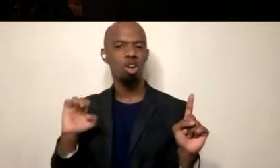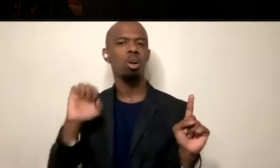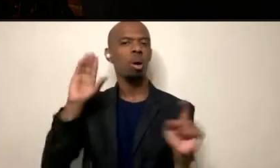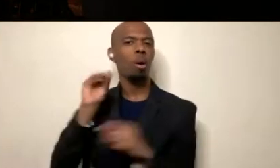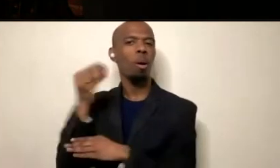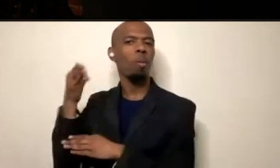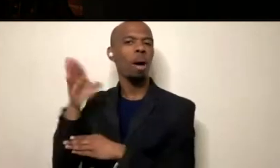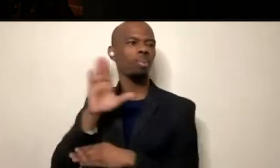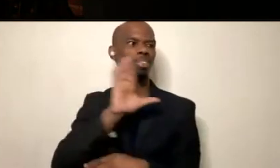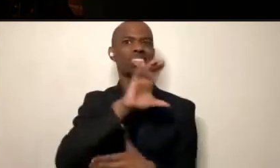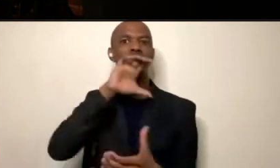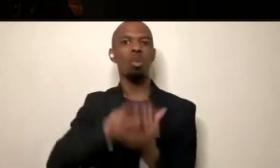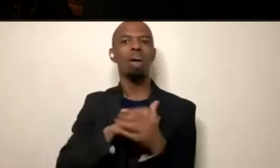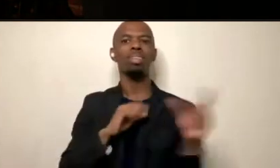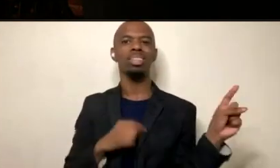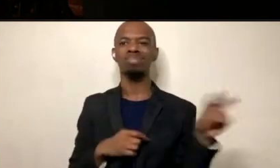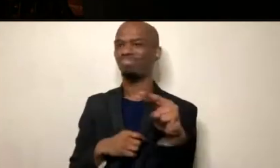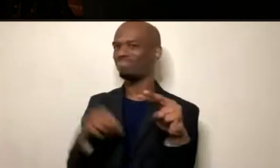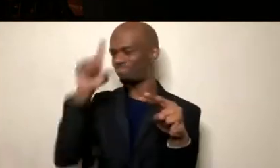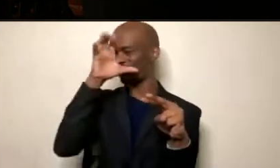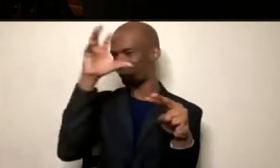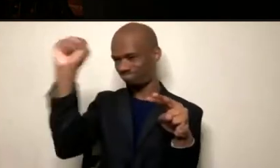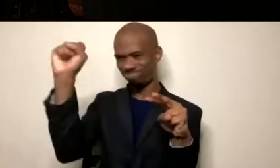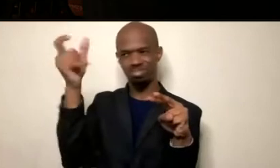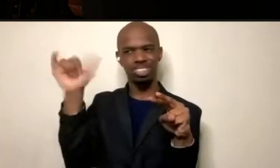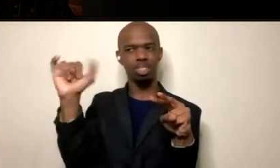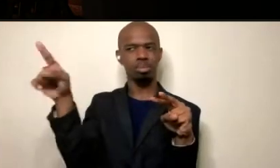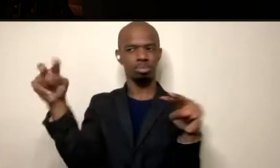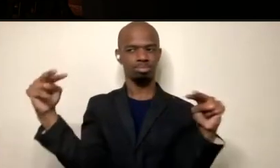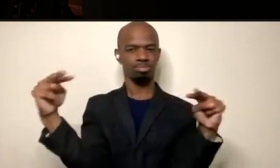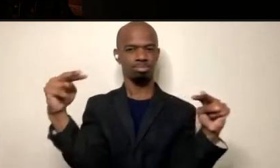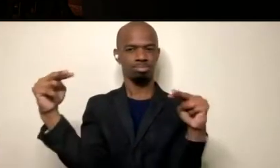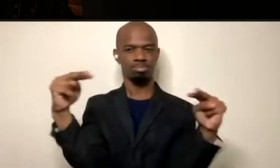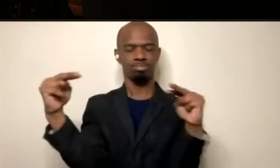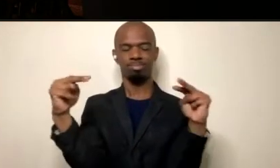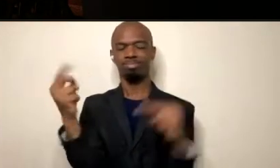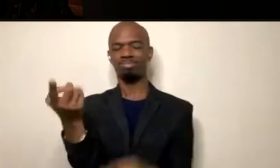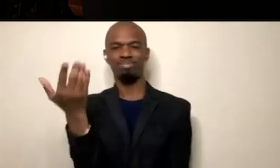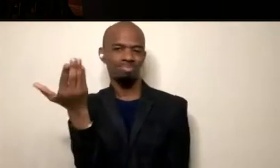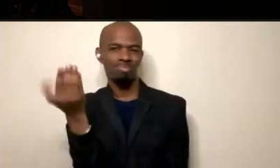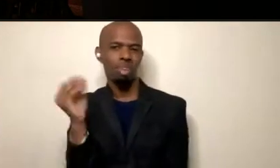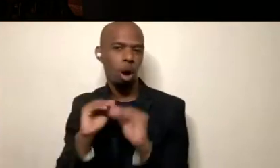the presidential throne, or whatever. Yeah. But seeing them and knowing